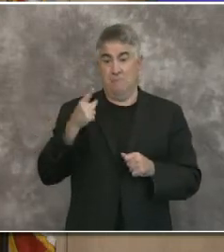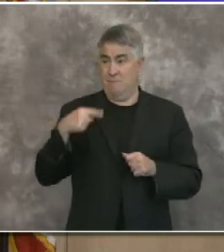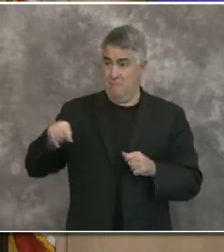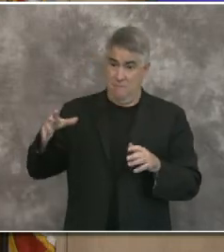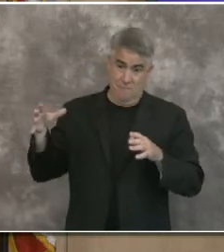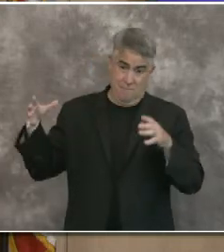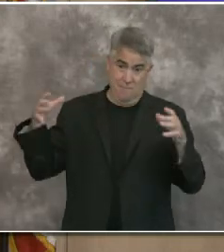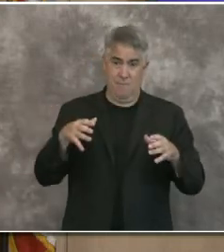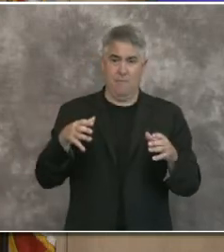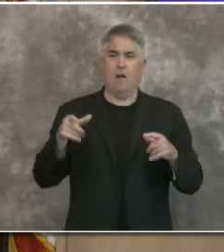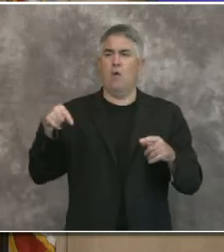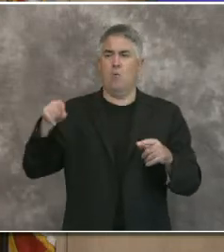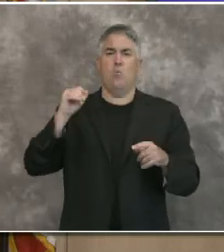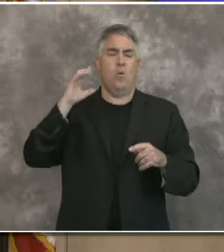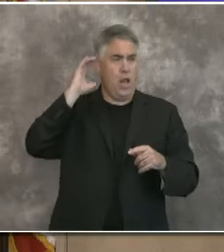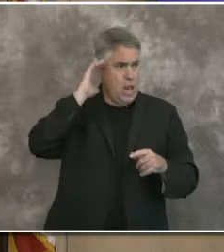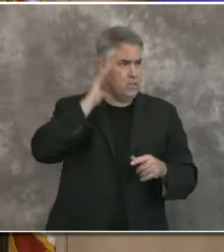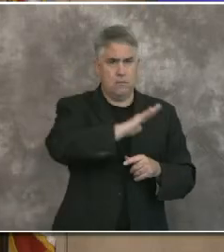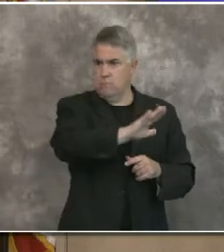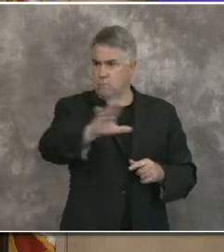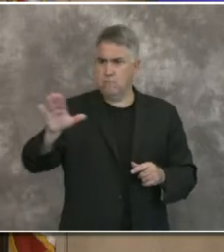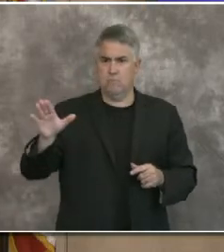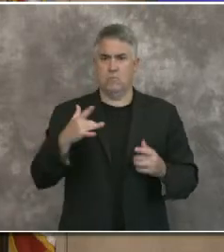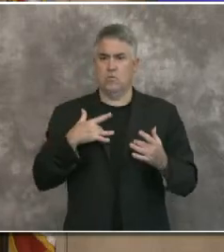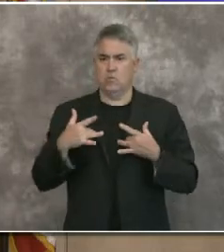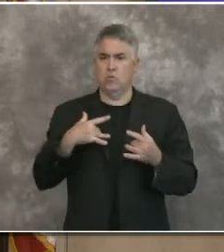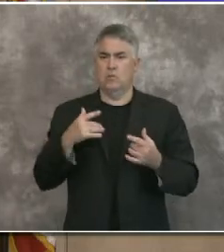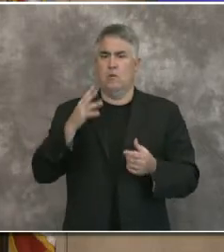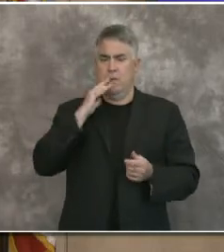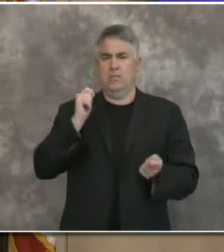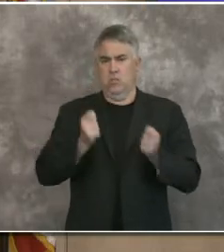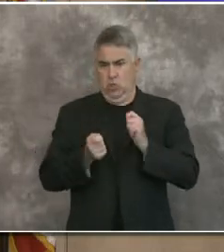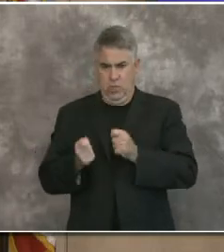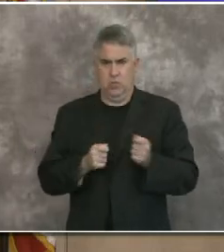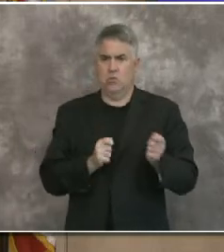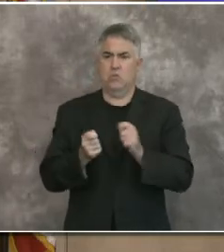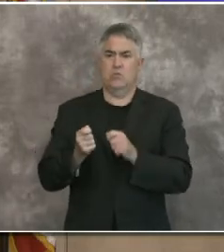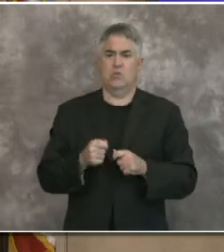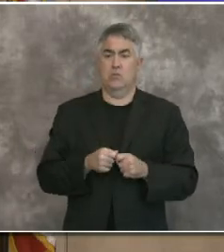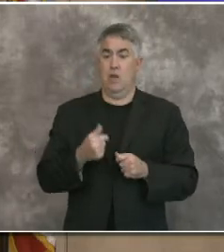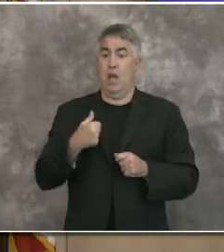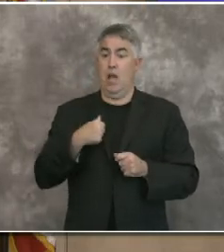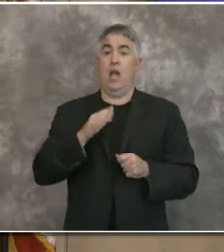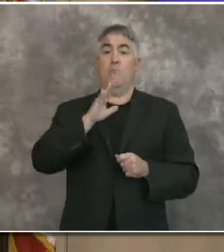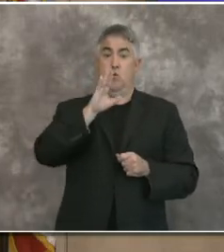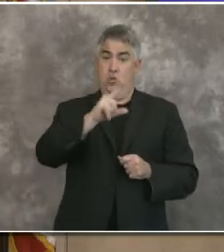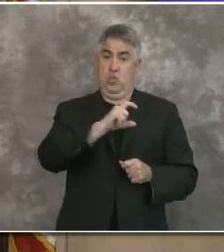that change. As your sheriff, I'm committed to continue to listen,